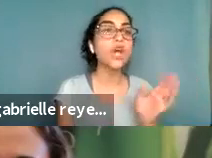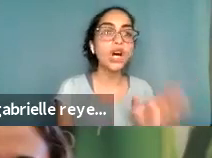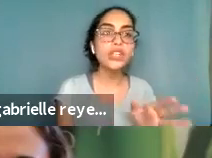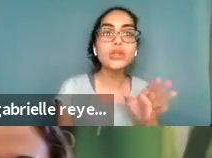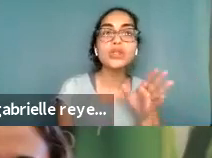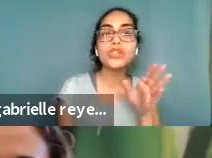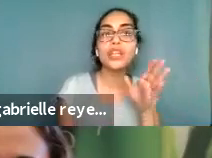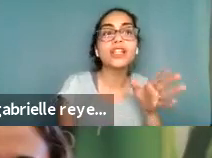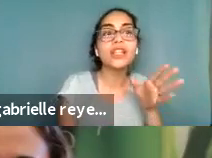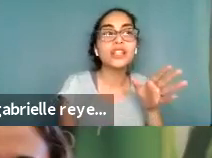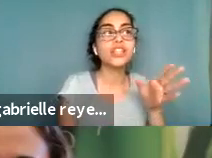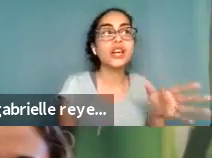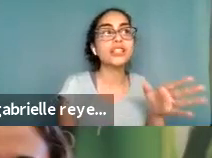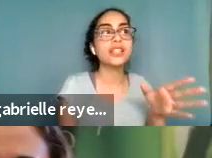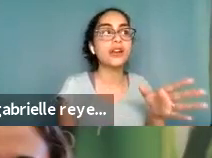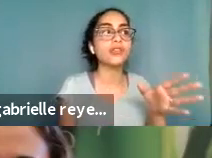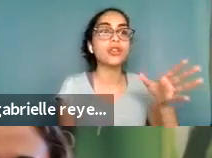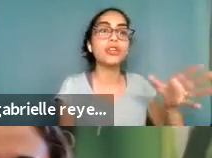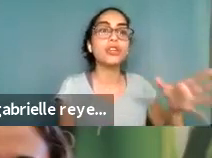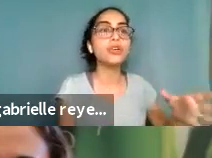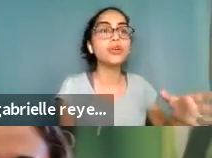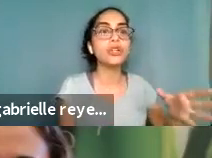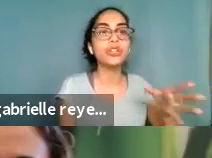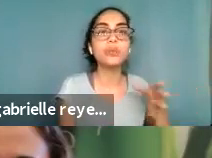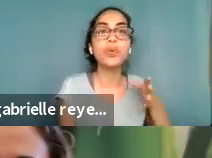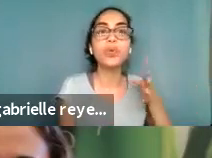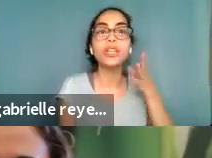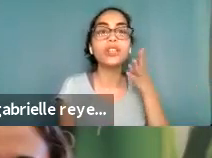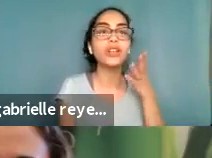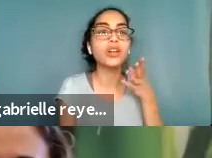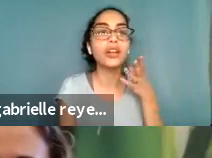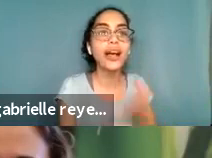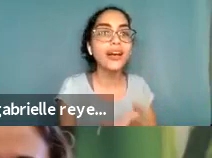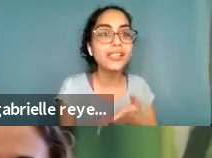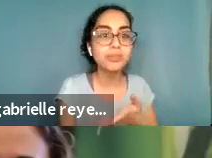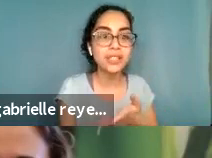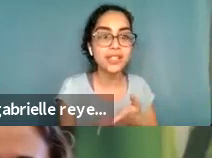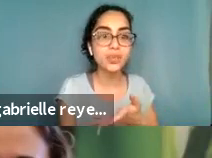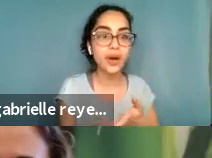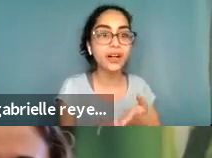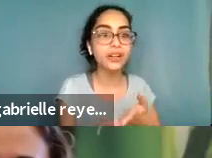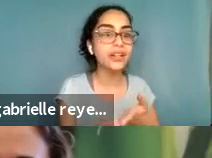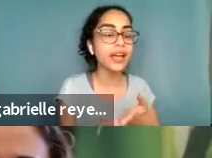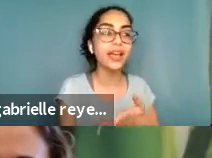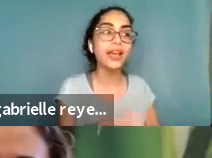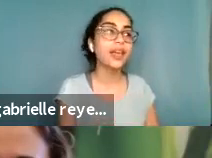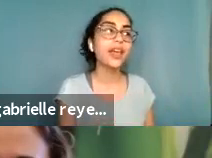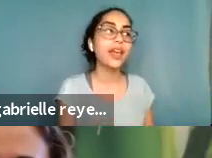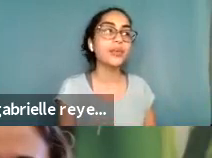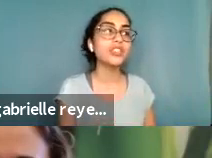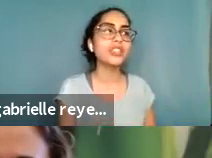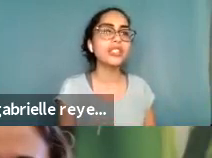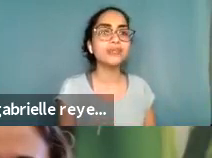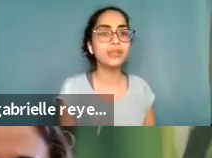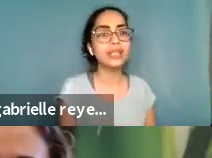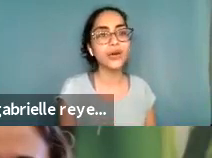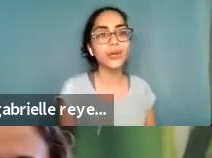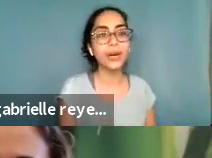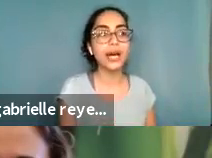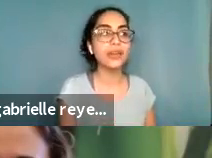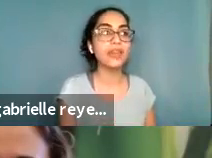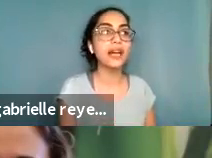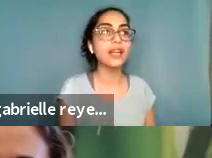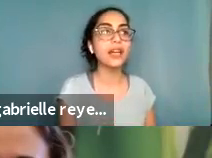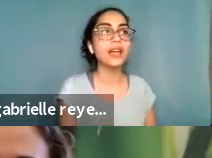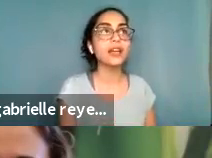week. Also, you're not just there for you, you're supporting your classmates as well. Like, it was just really a